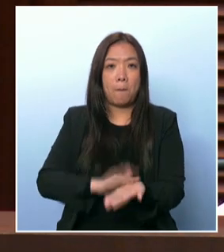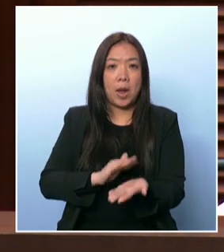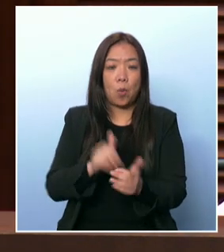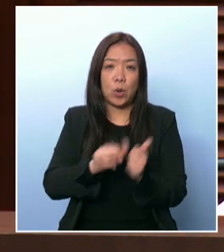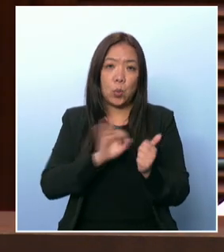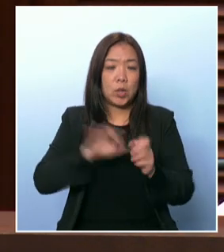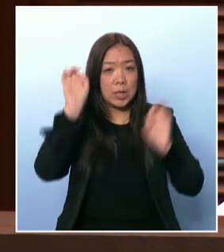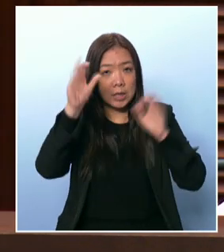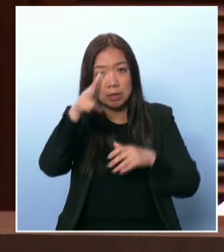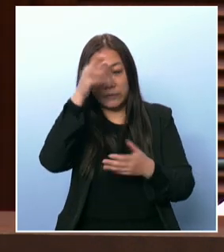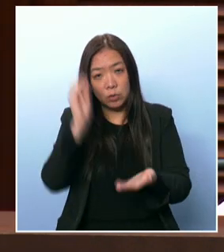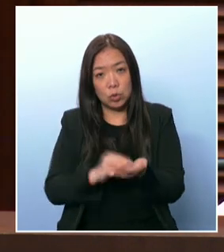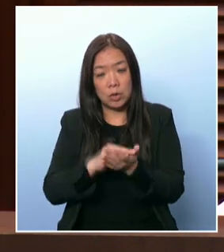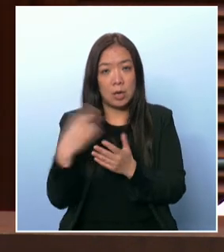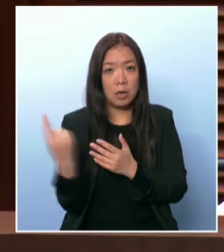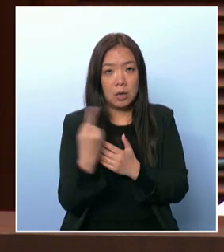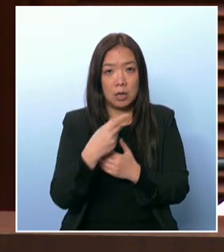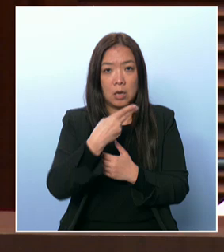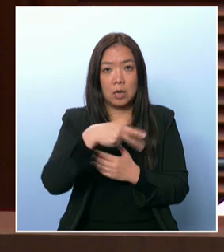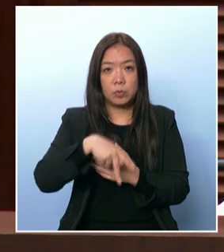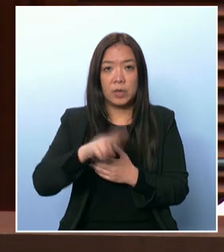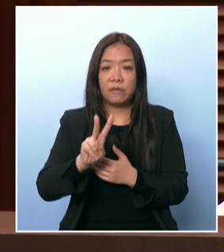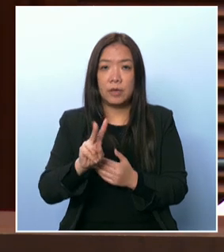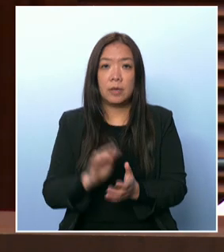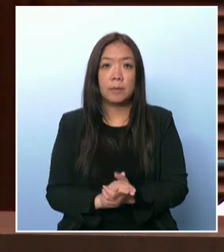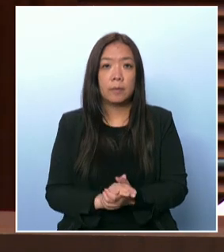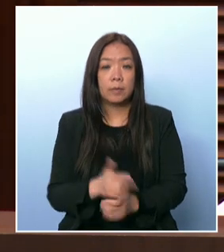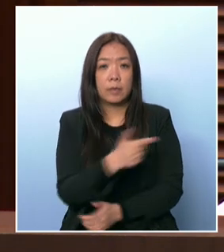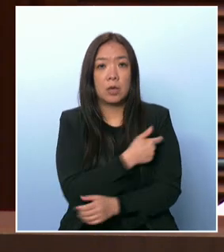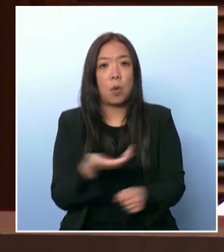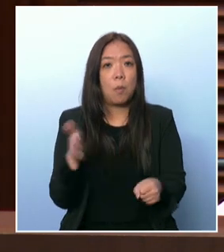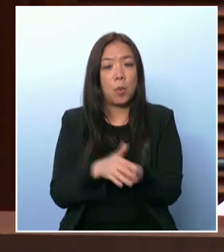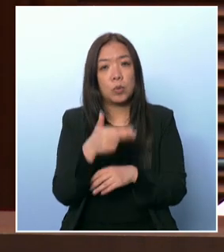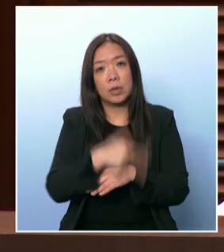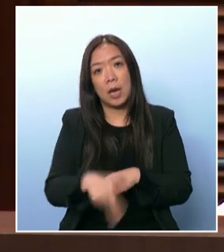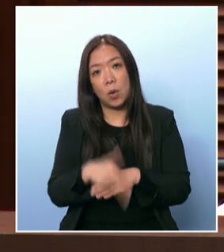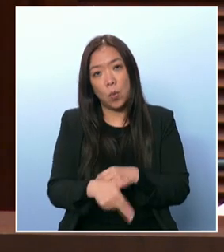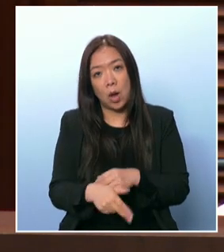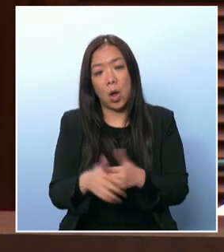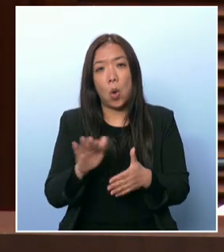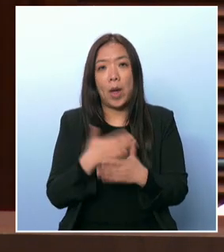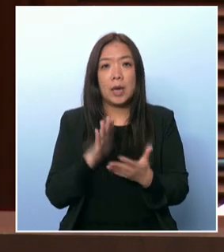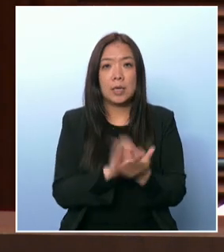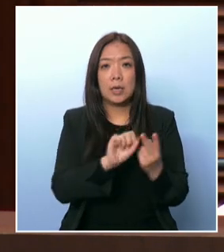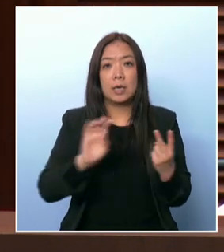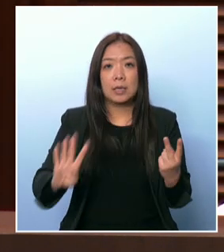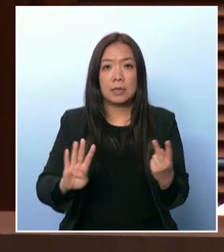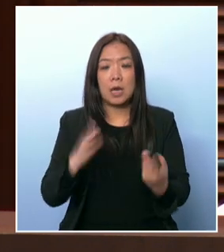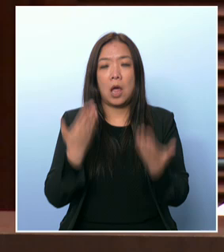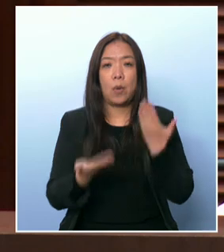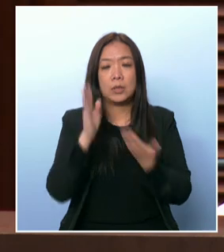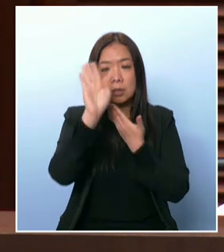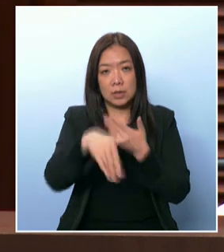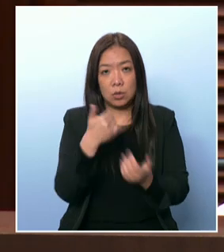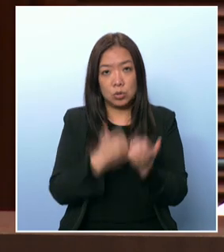Now, according to the views and recommendations of the Scientific Committee on Vaccine Preventable Diseases under the CHP, the government has decided to